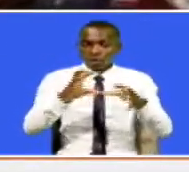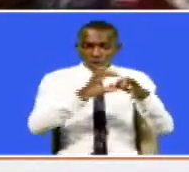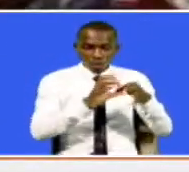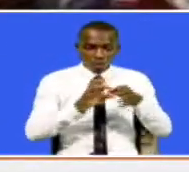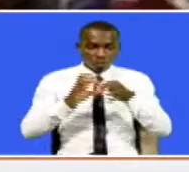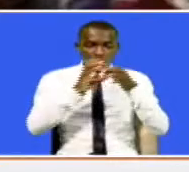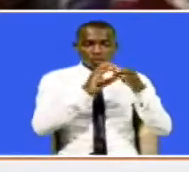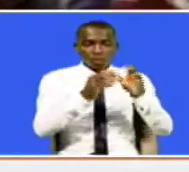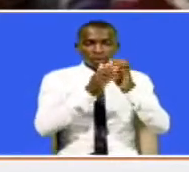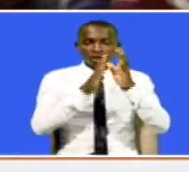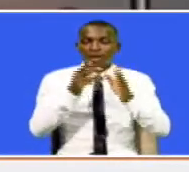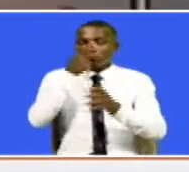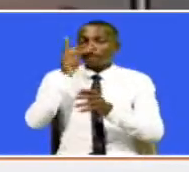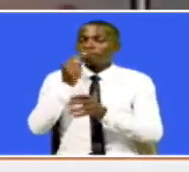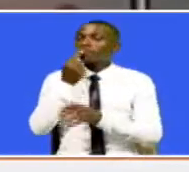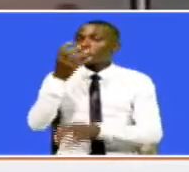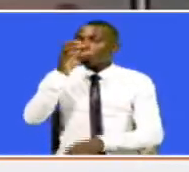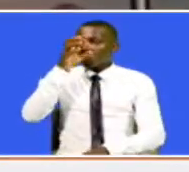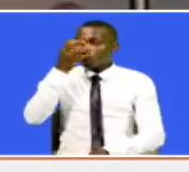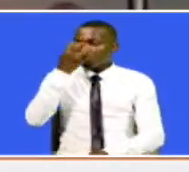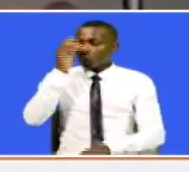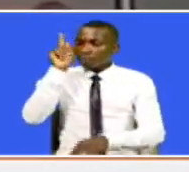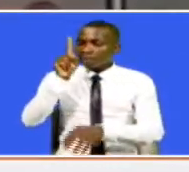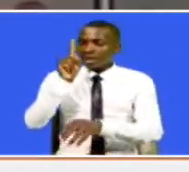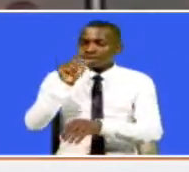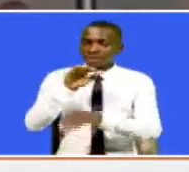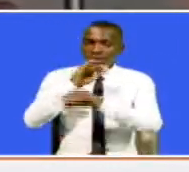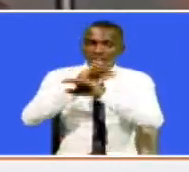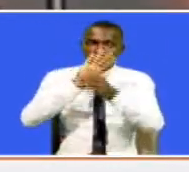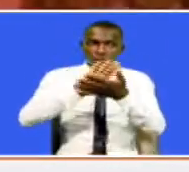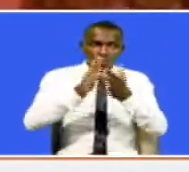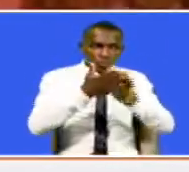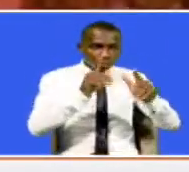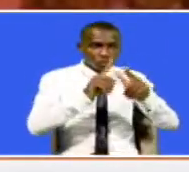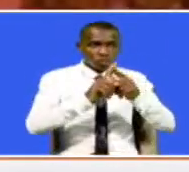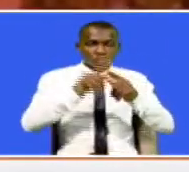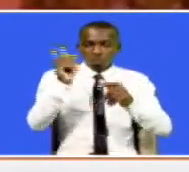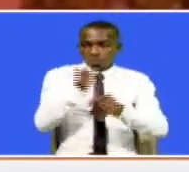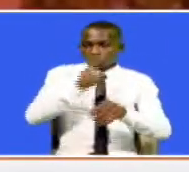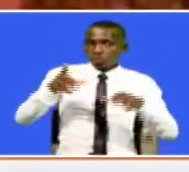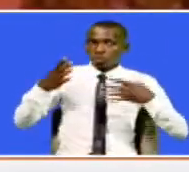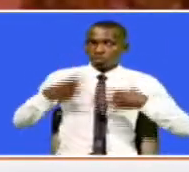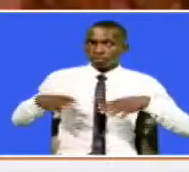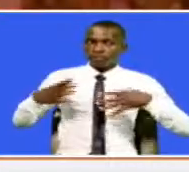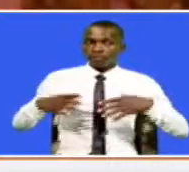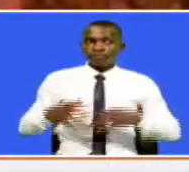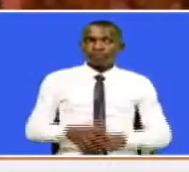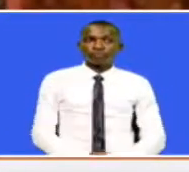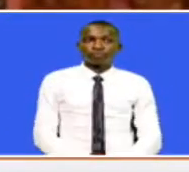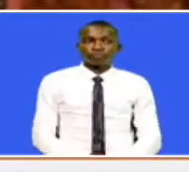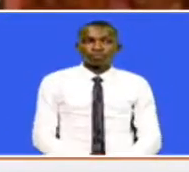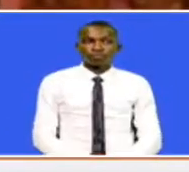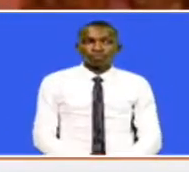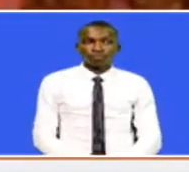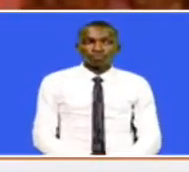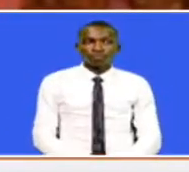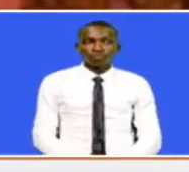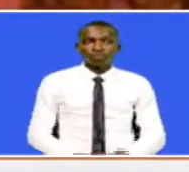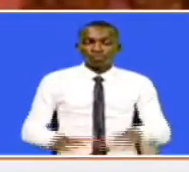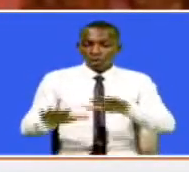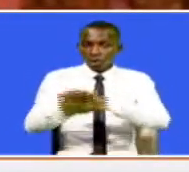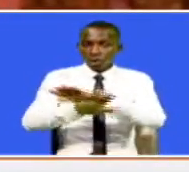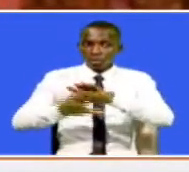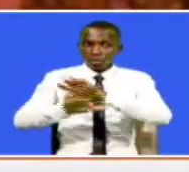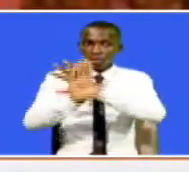Kalonzo amesema Ruto anafaa kuomba msamaha kwa kuwakejeli wananchi. The sitting deputy president became the